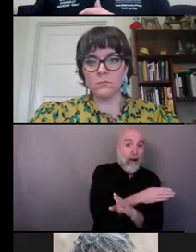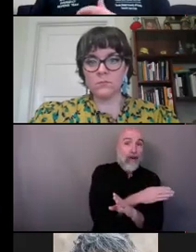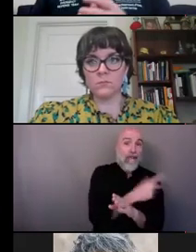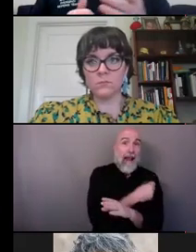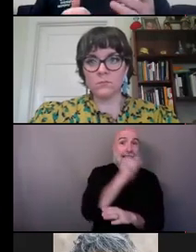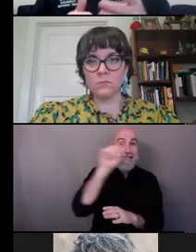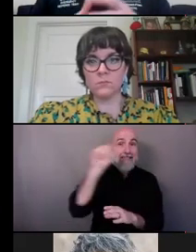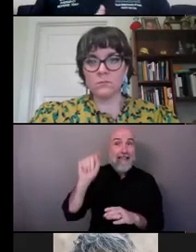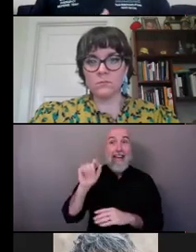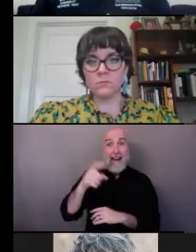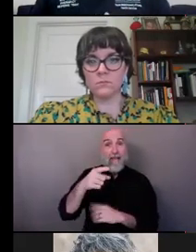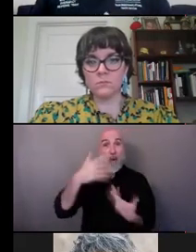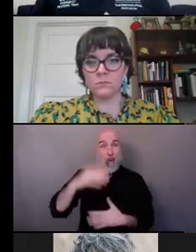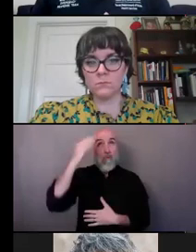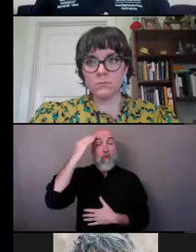if there's a known